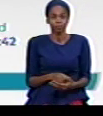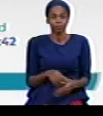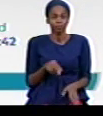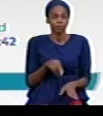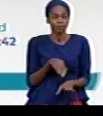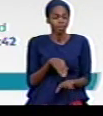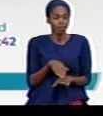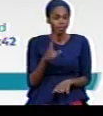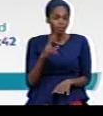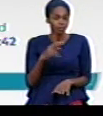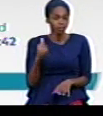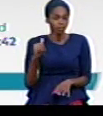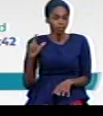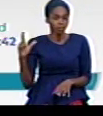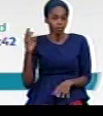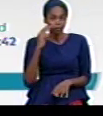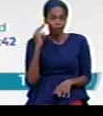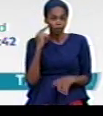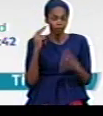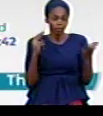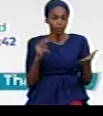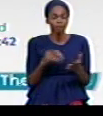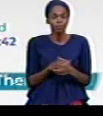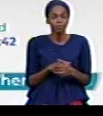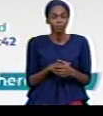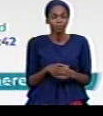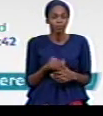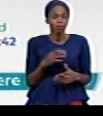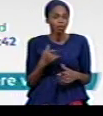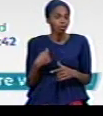meeting 3 p.m.